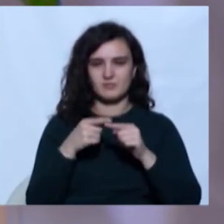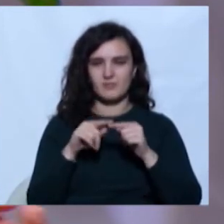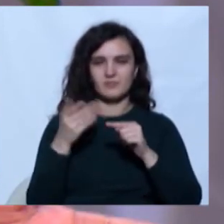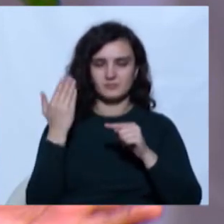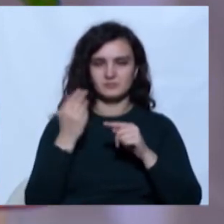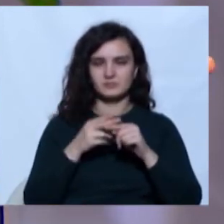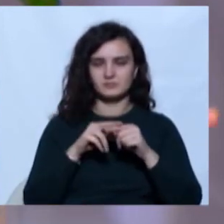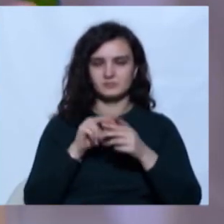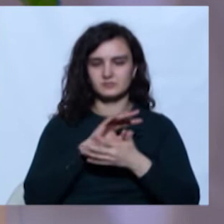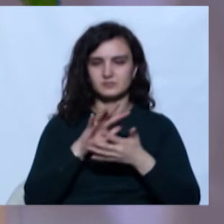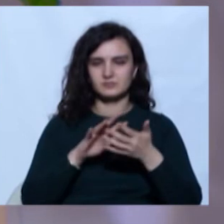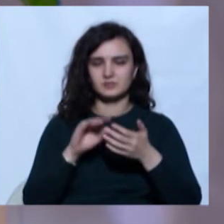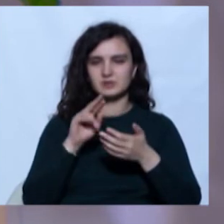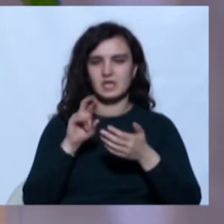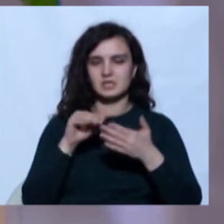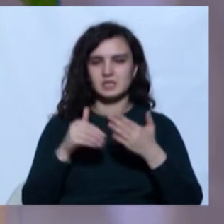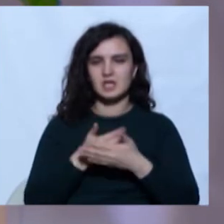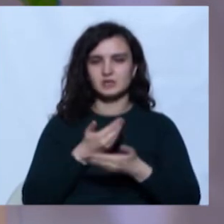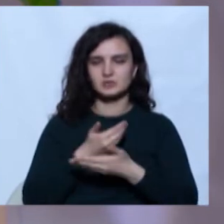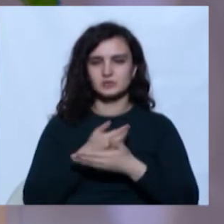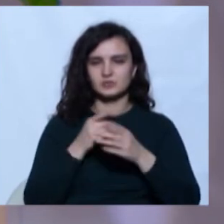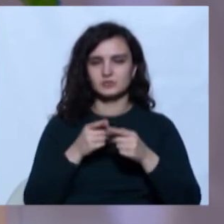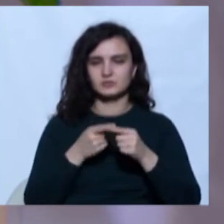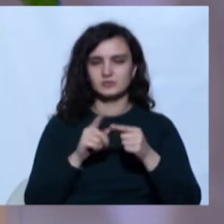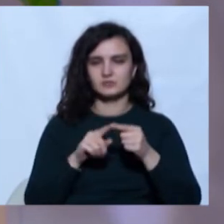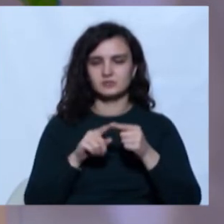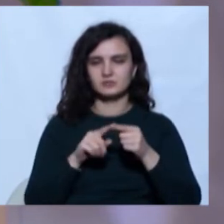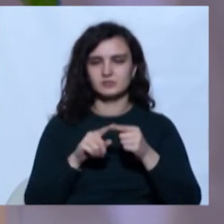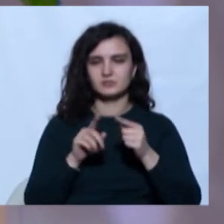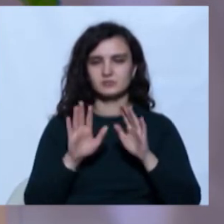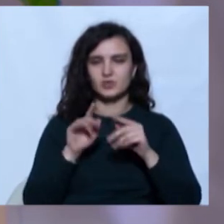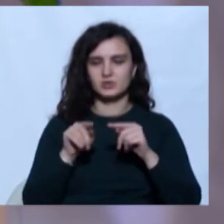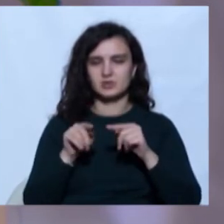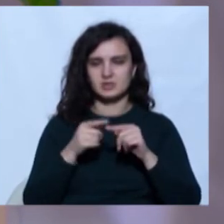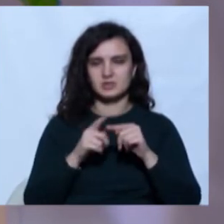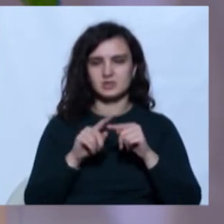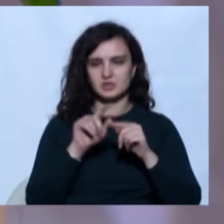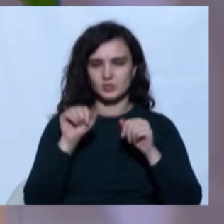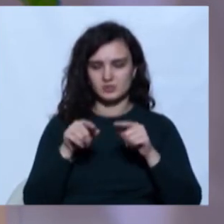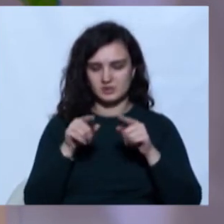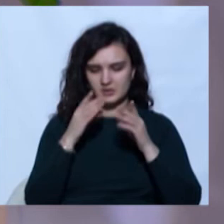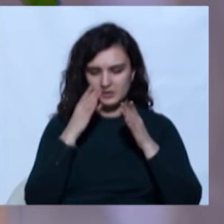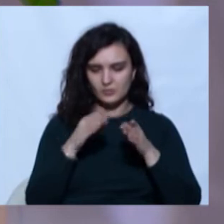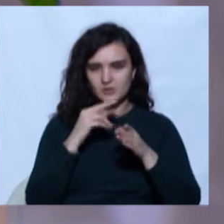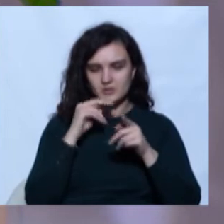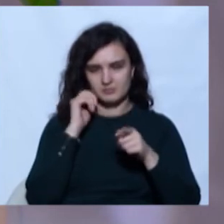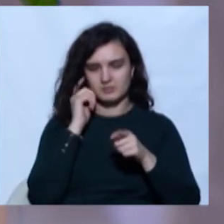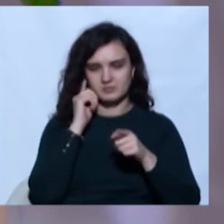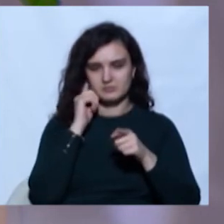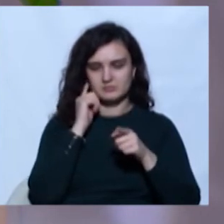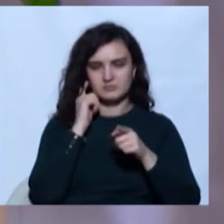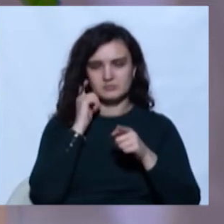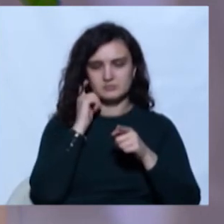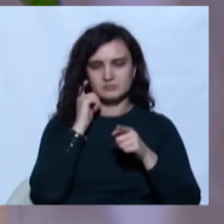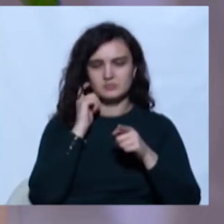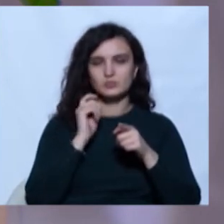full text, Dantes' new life is consumed by revenge. It's the only thing he can focus on. And the lesson to be learned